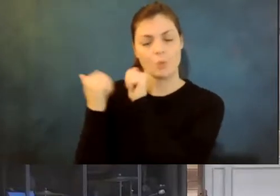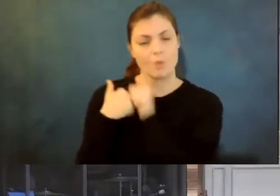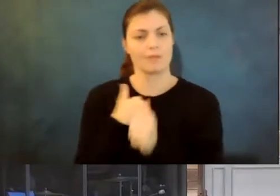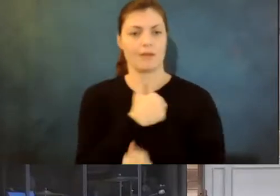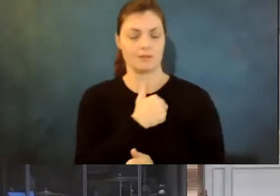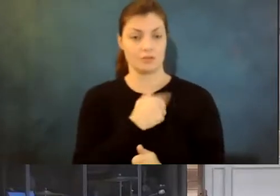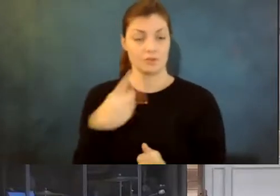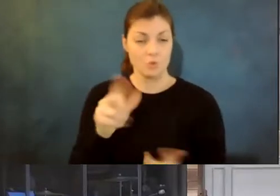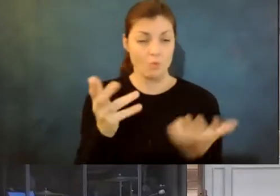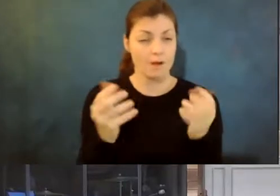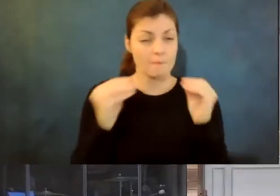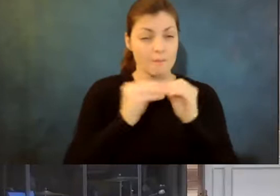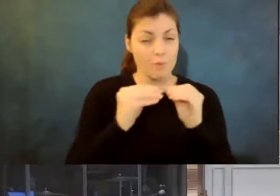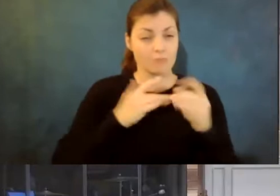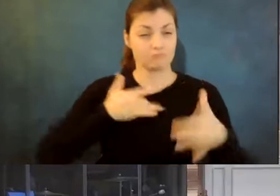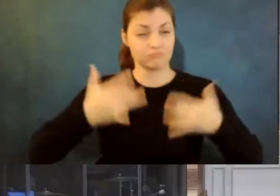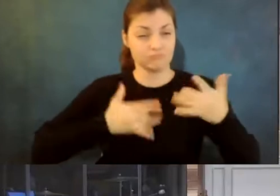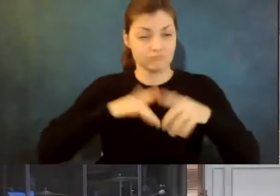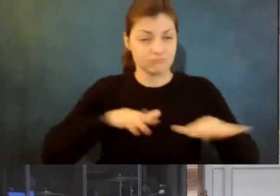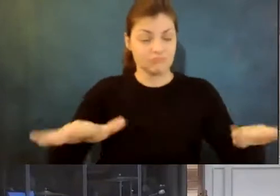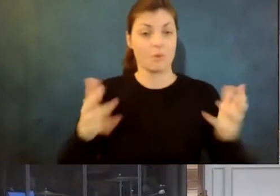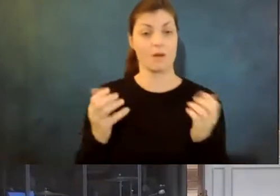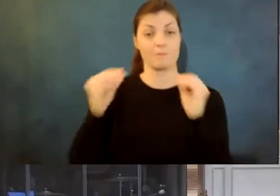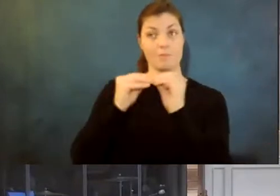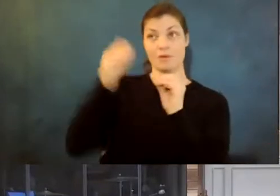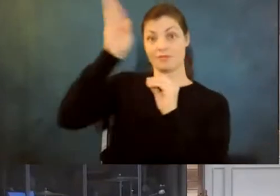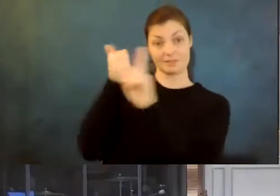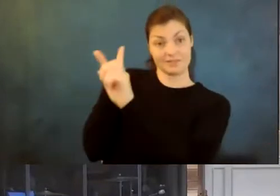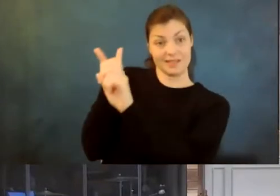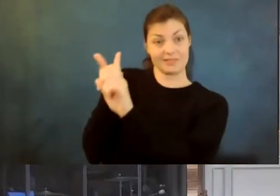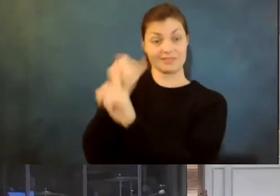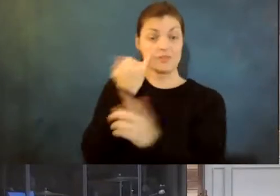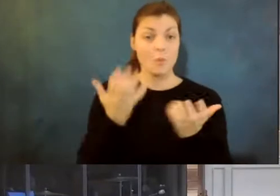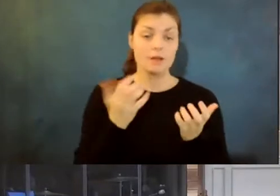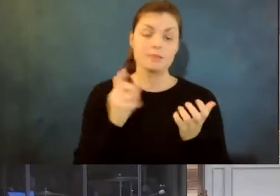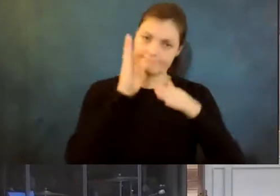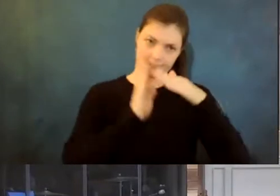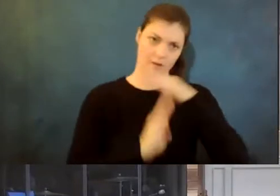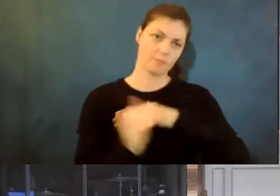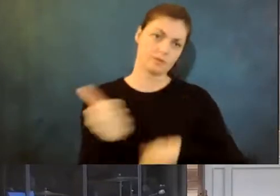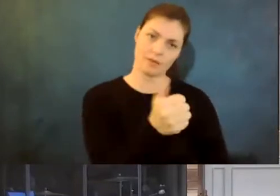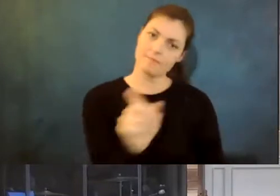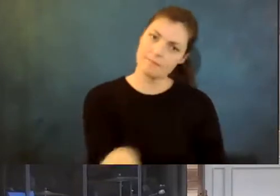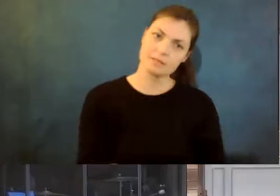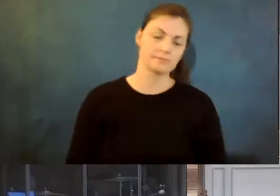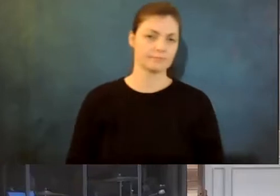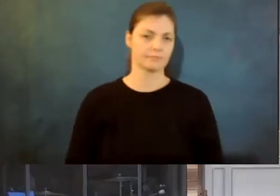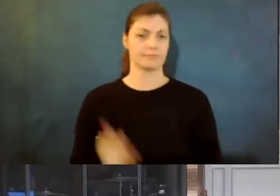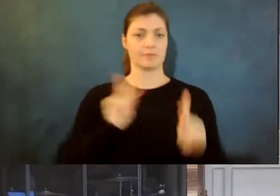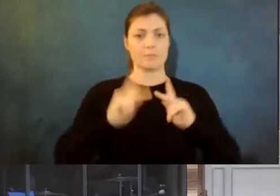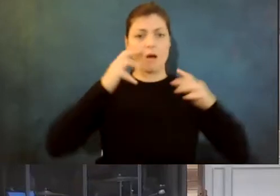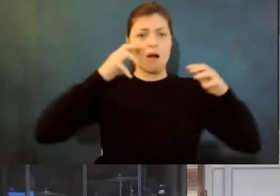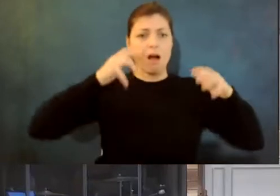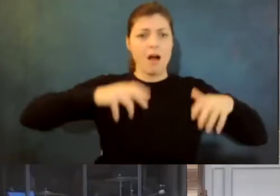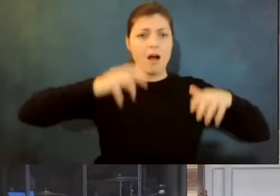want more of God? Because if you do, we talked about the first two things. You have to humble yourself. They had to humble themselves. They mourned when they realized